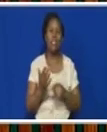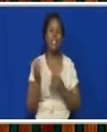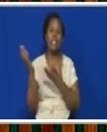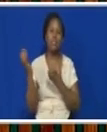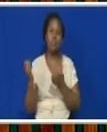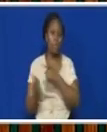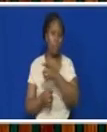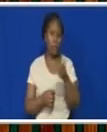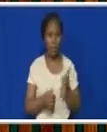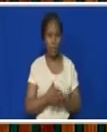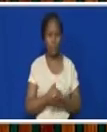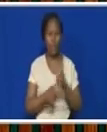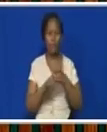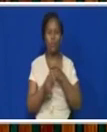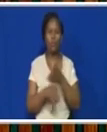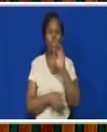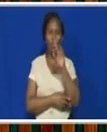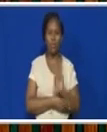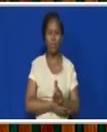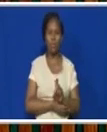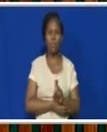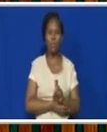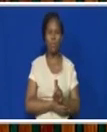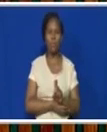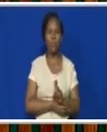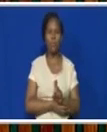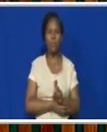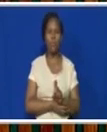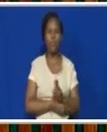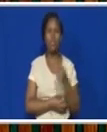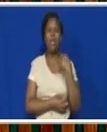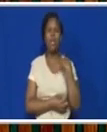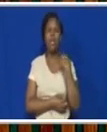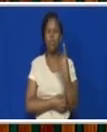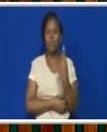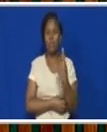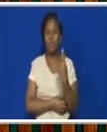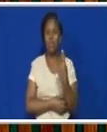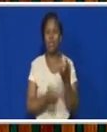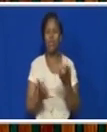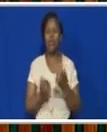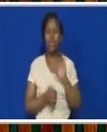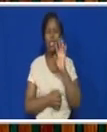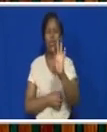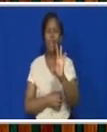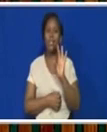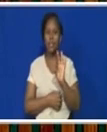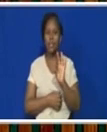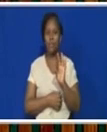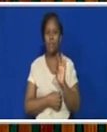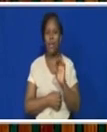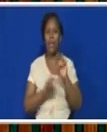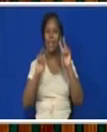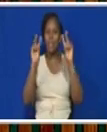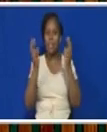required of us from this question. Number 1, we need to identify the